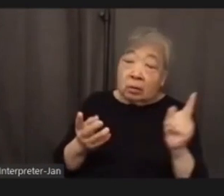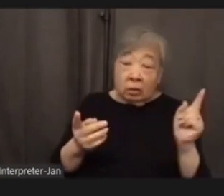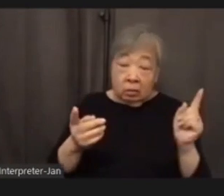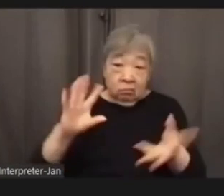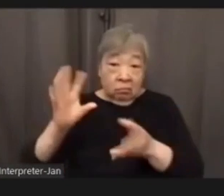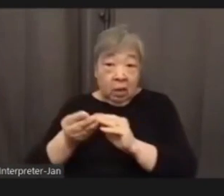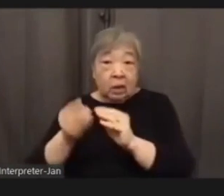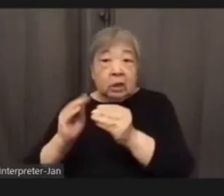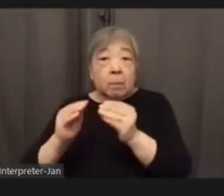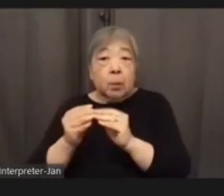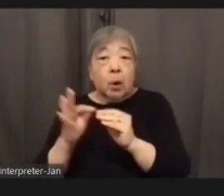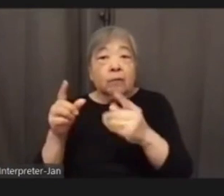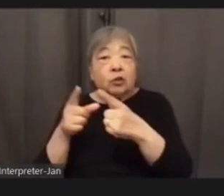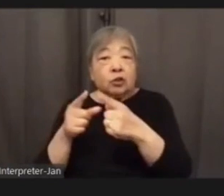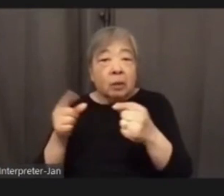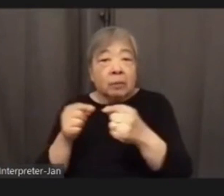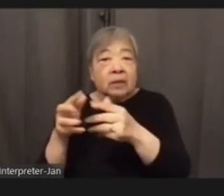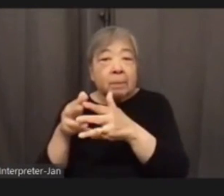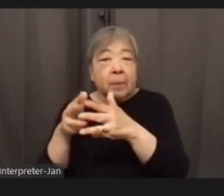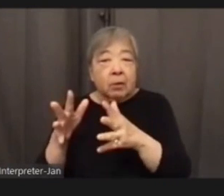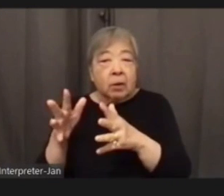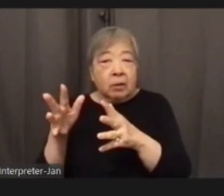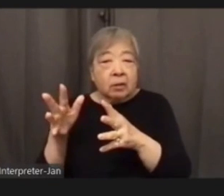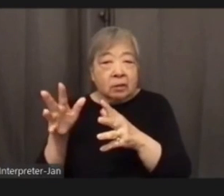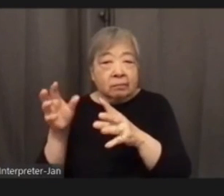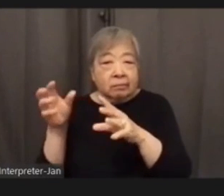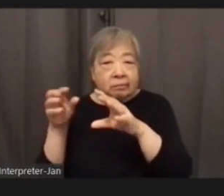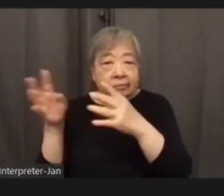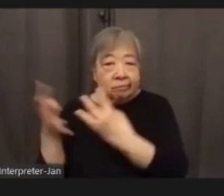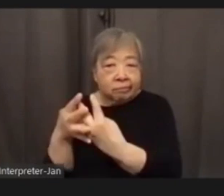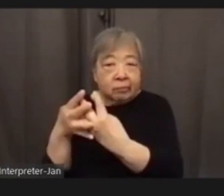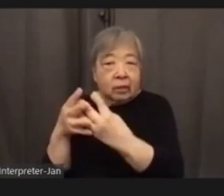that were in camp, yes, during World War II.